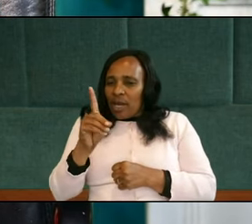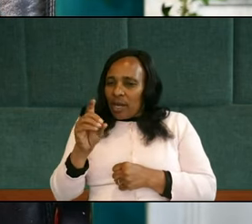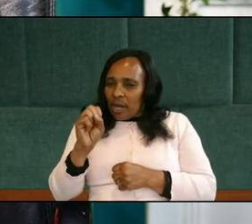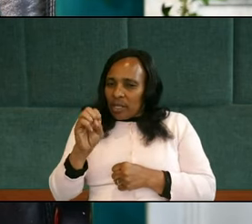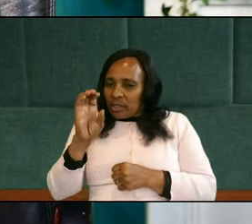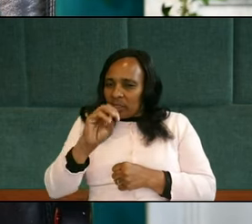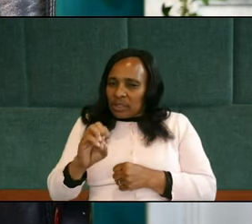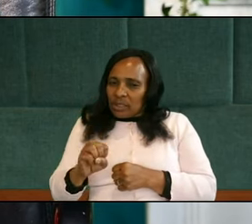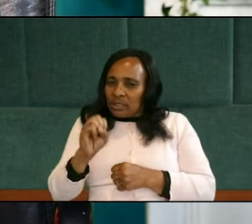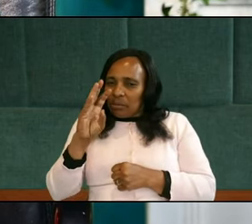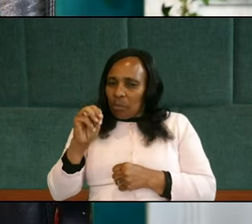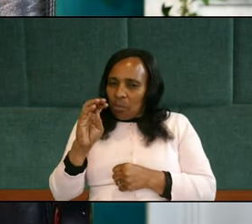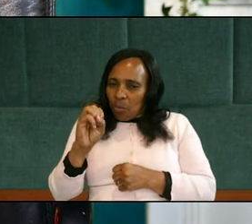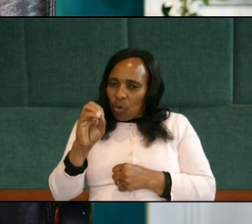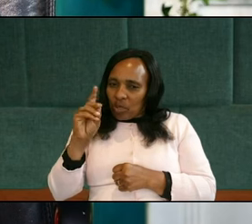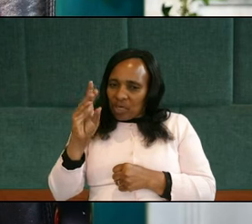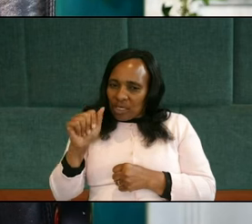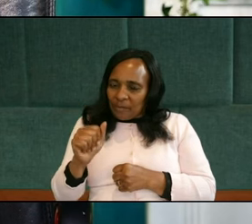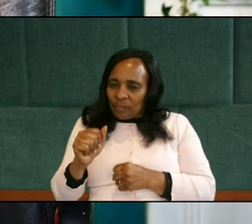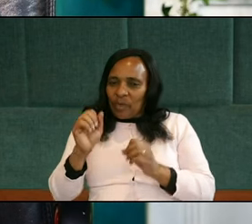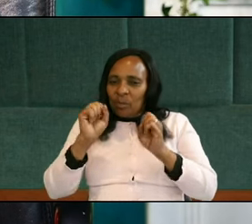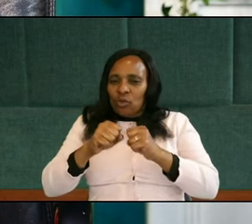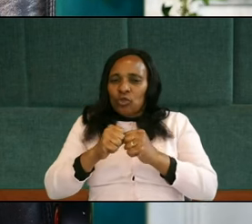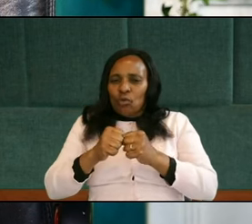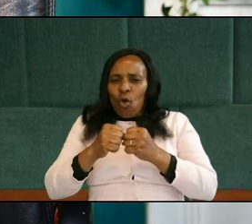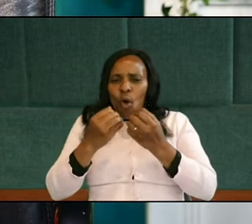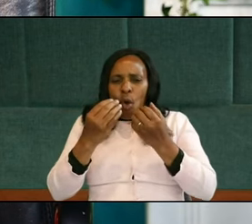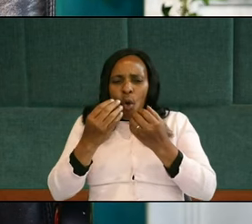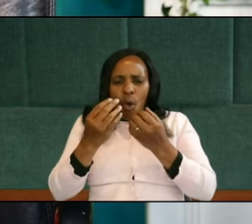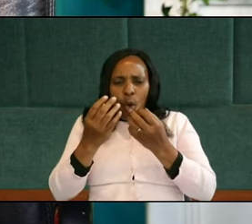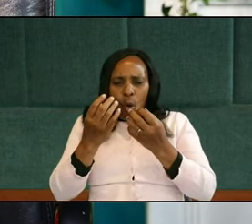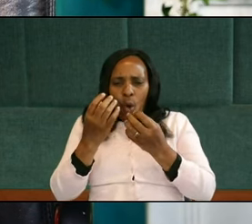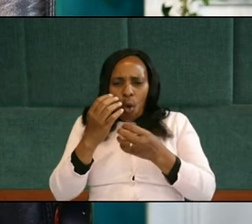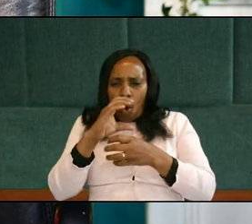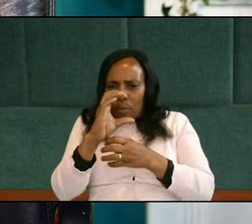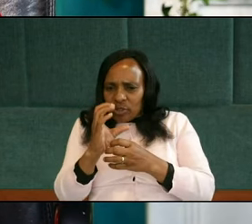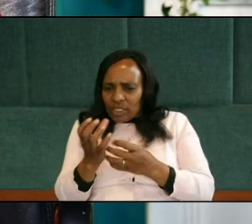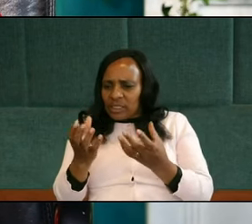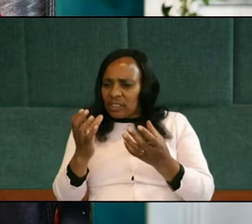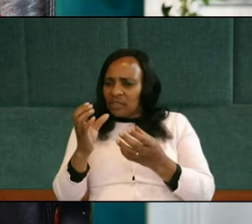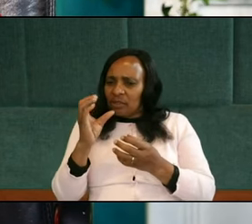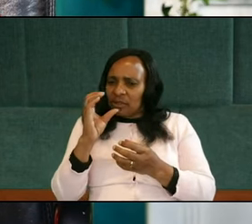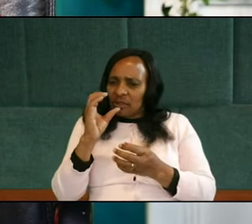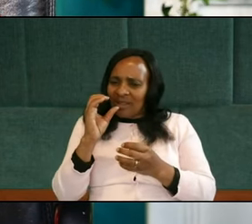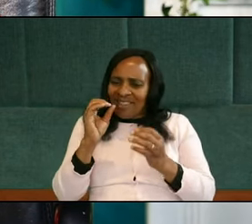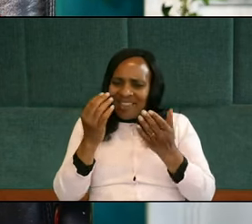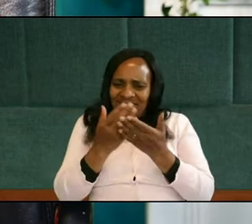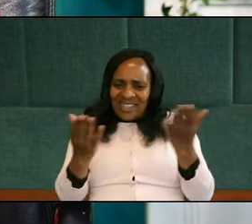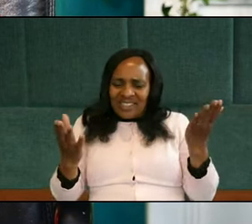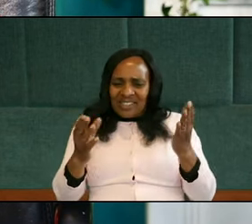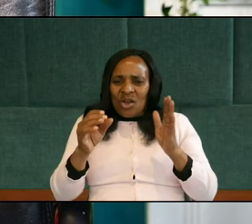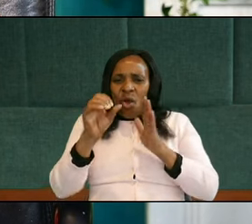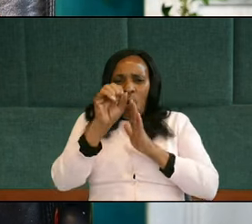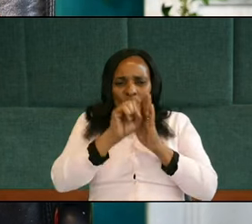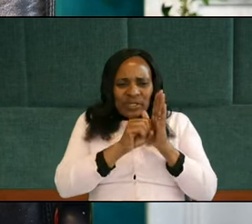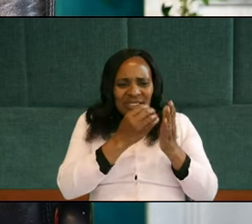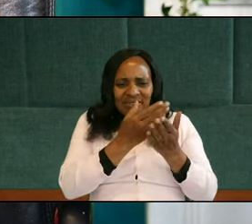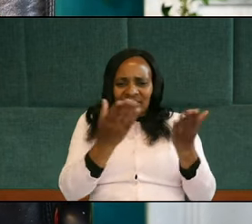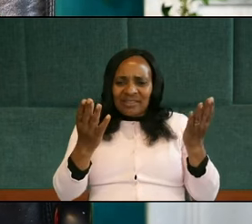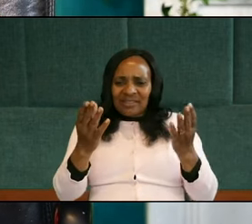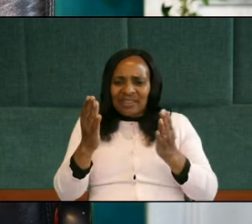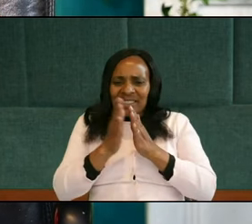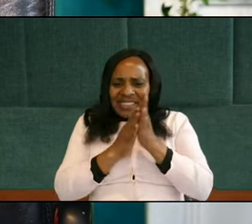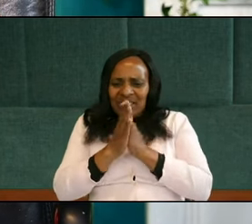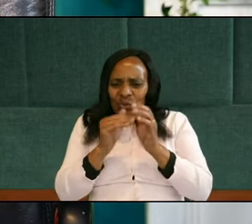So this Desmond, he was very fascinated by objects. You know how small children can quickly find an interest in things. So he was